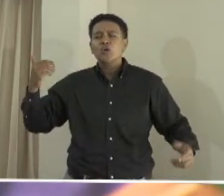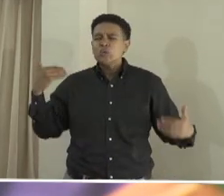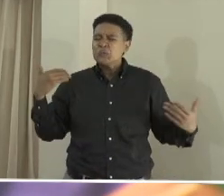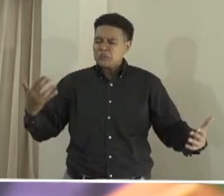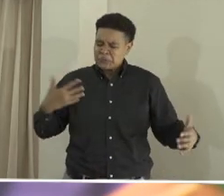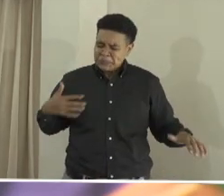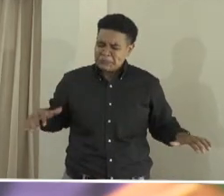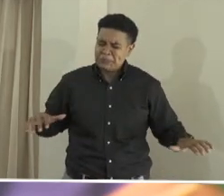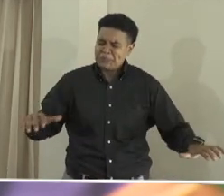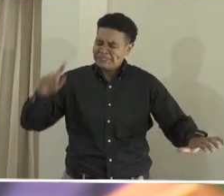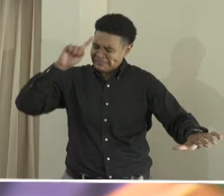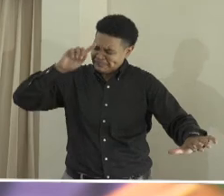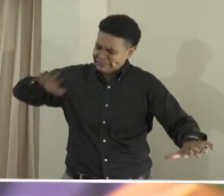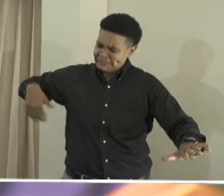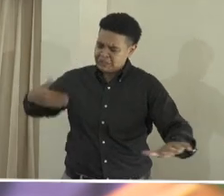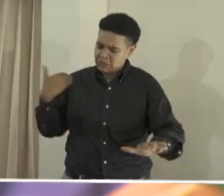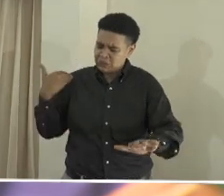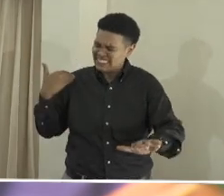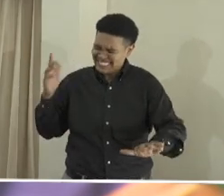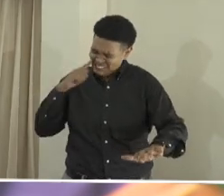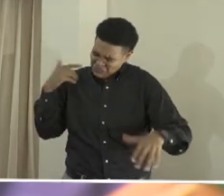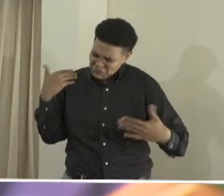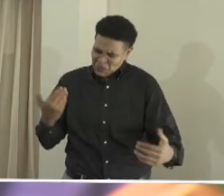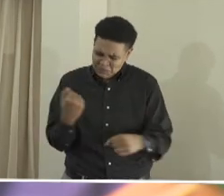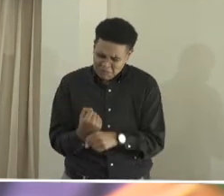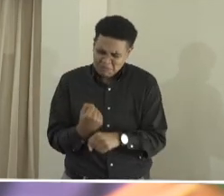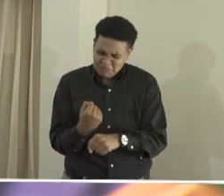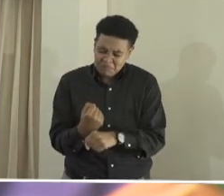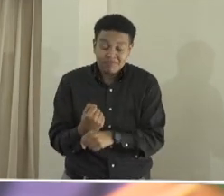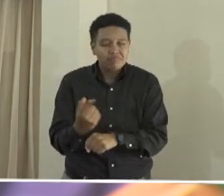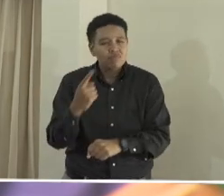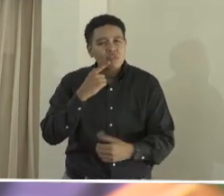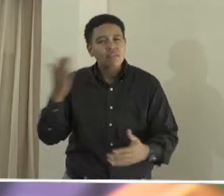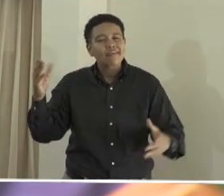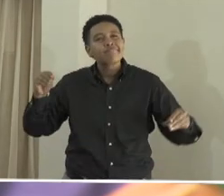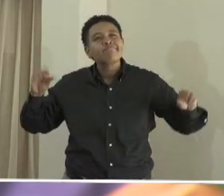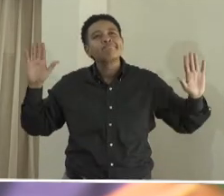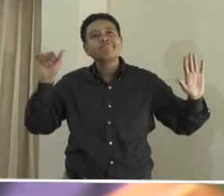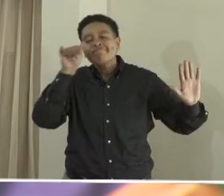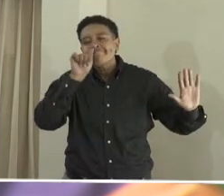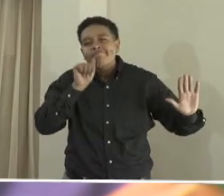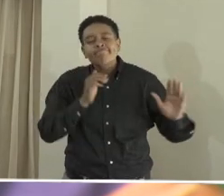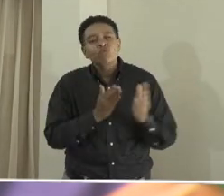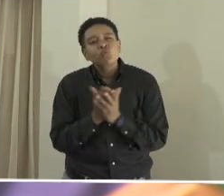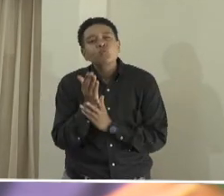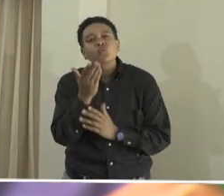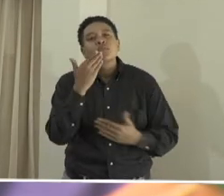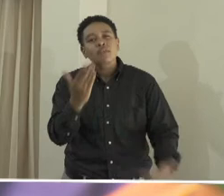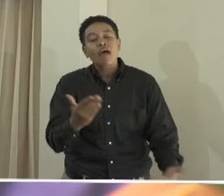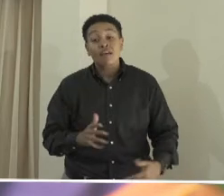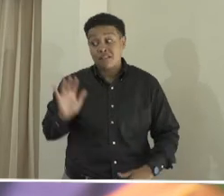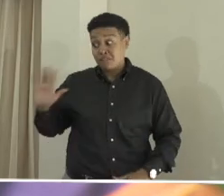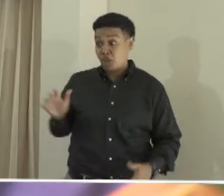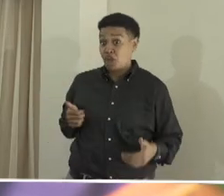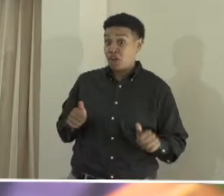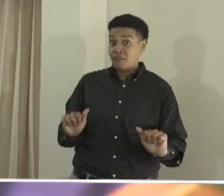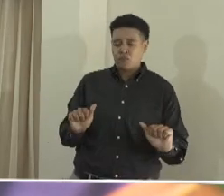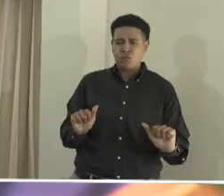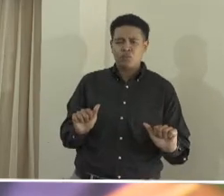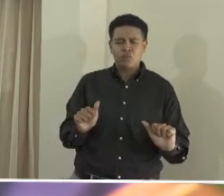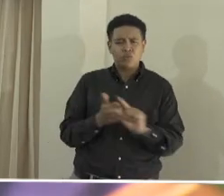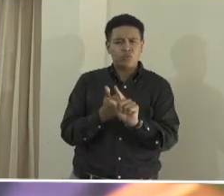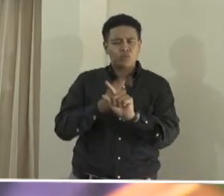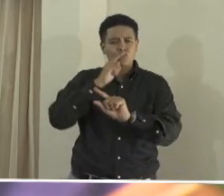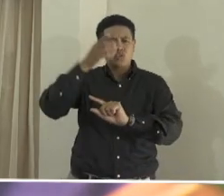of duty, and we thank them for their selflessness. their efforts and